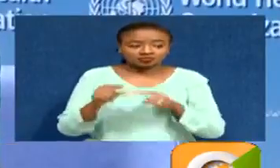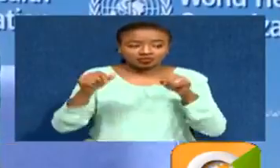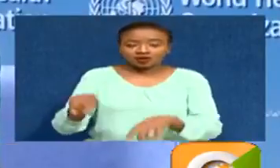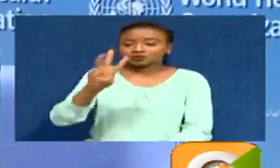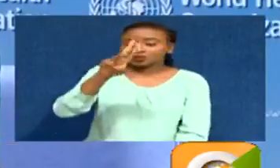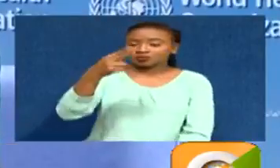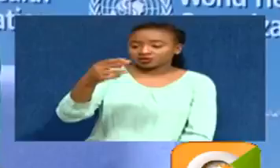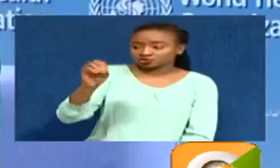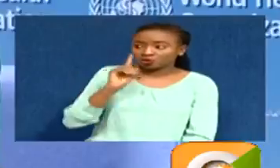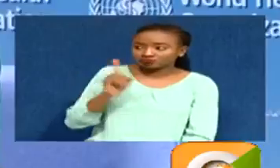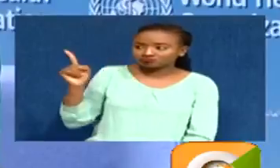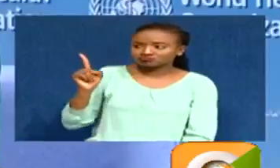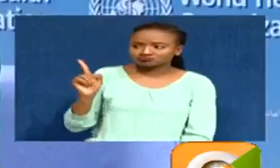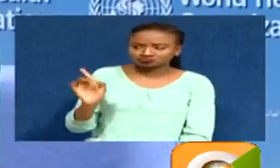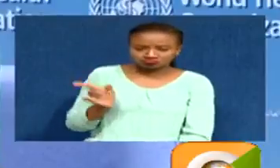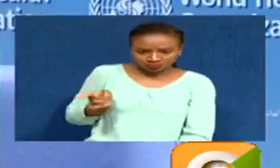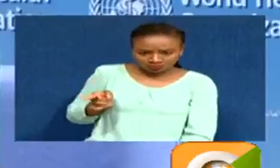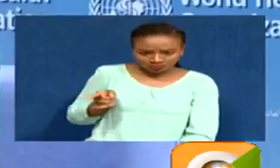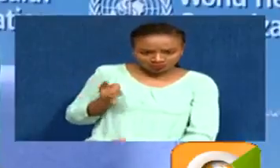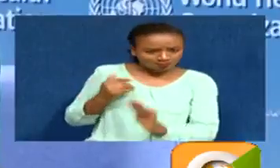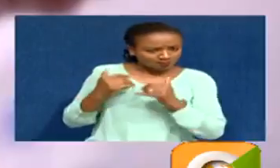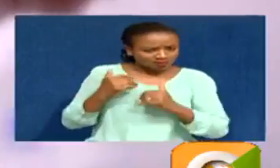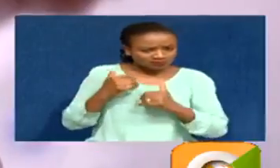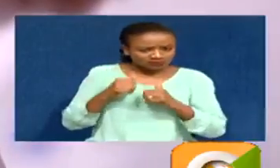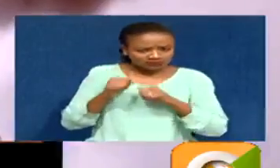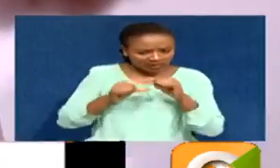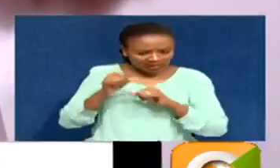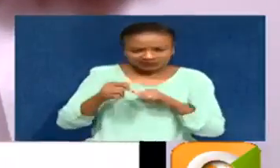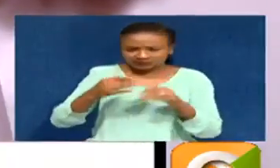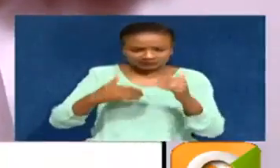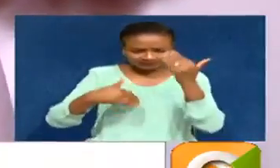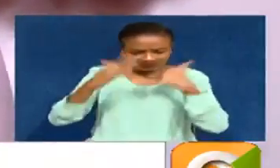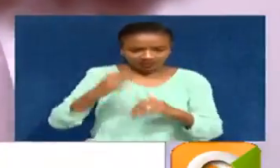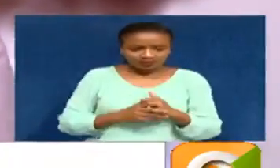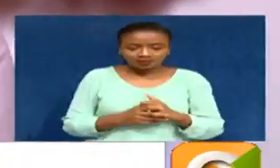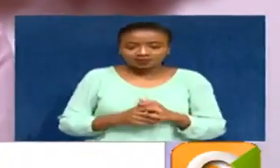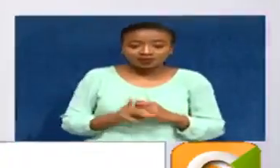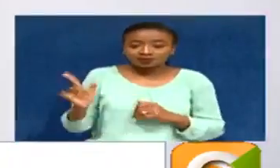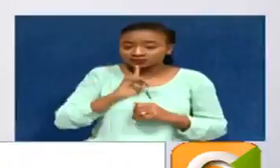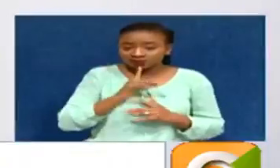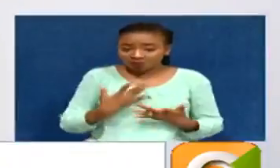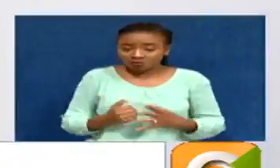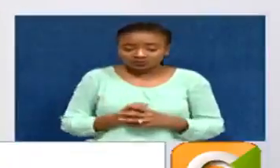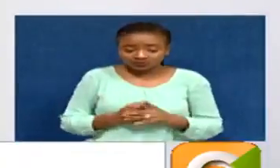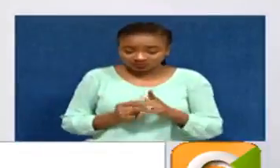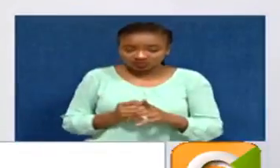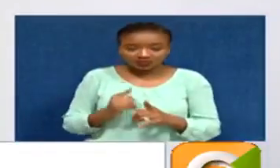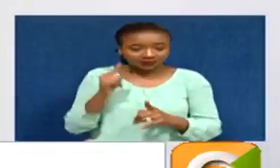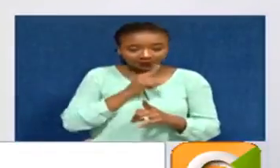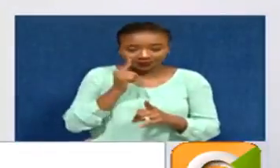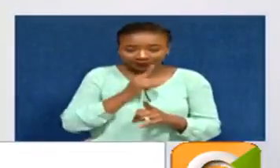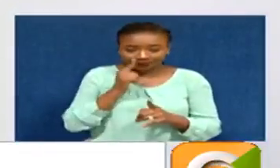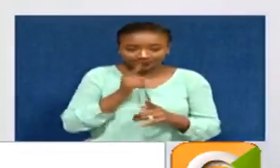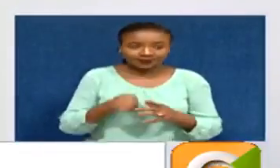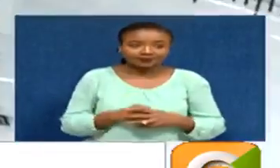chief scientist, Dr. Soumya Swaminathan, is firing a warning shot, terming this trend as dangerous